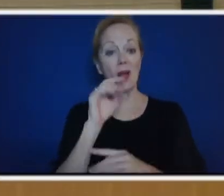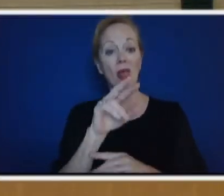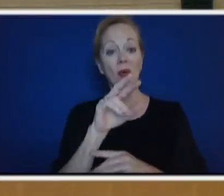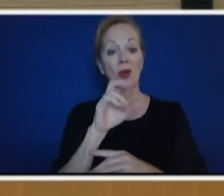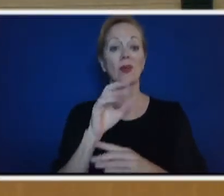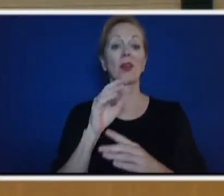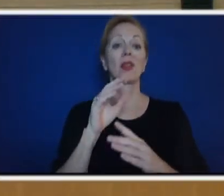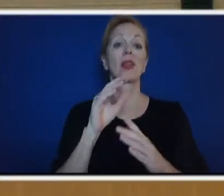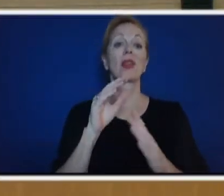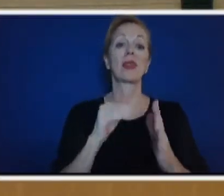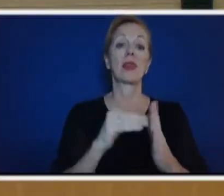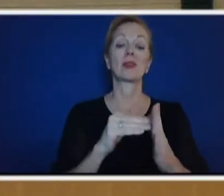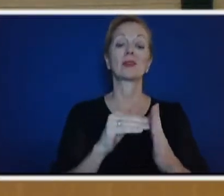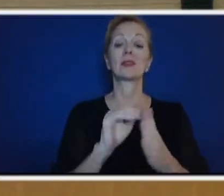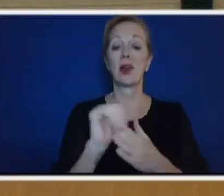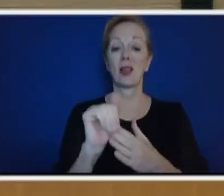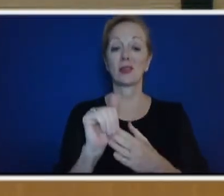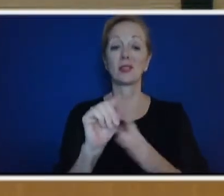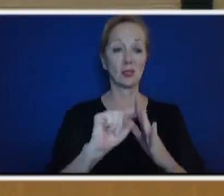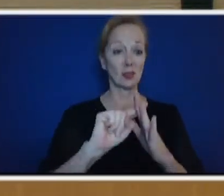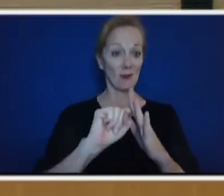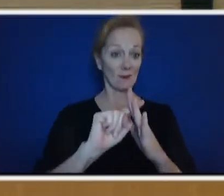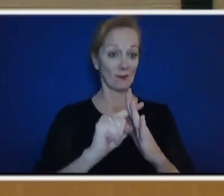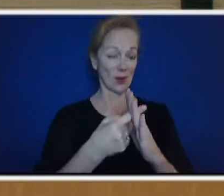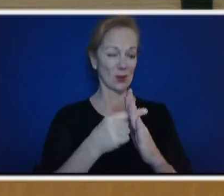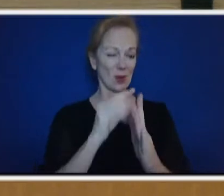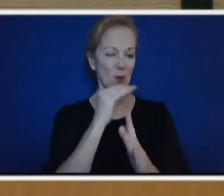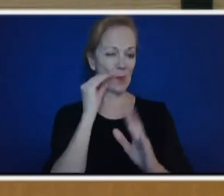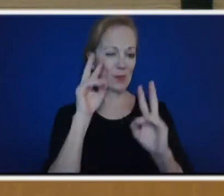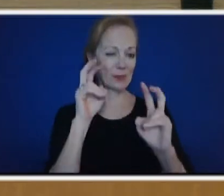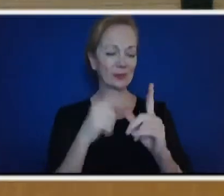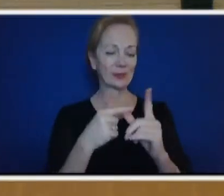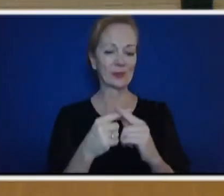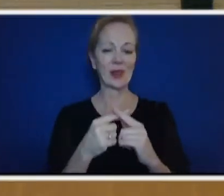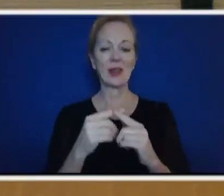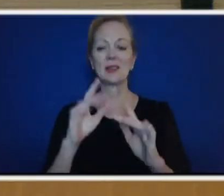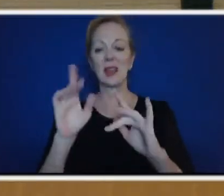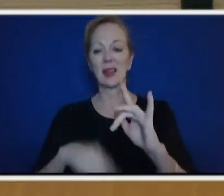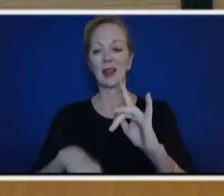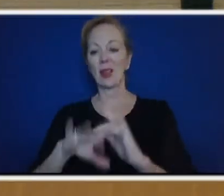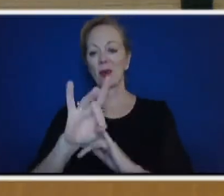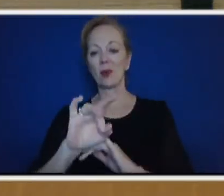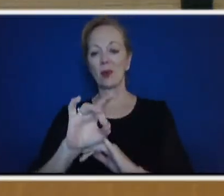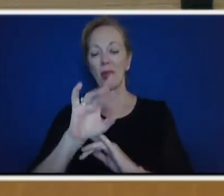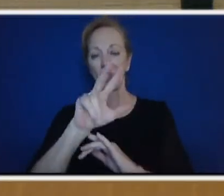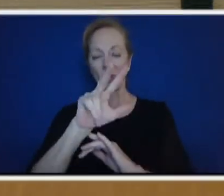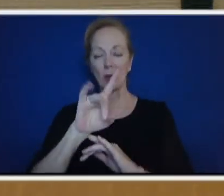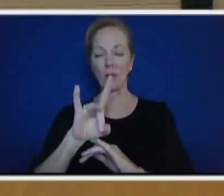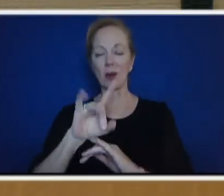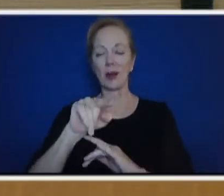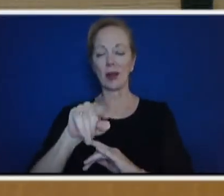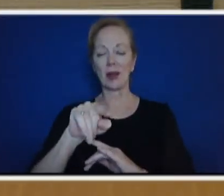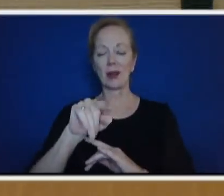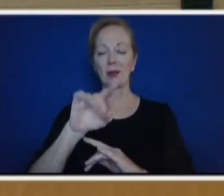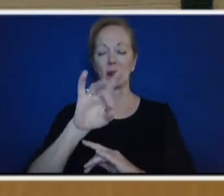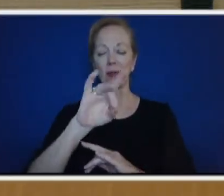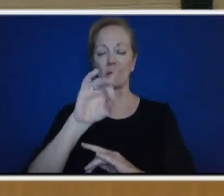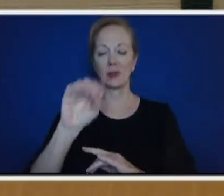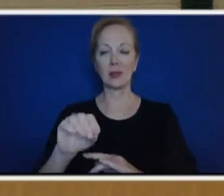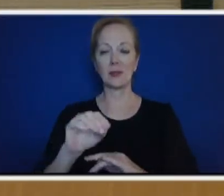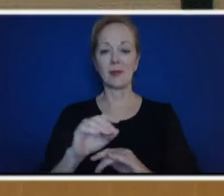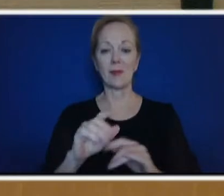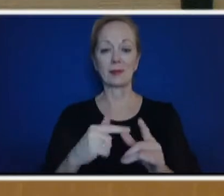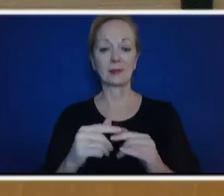now. Affordable housing is sorely lacking. Only 3.8% of our houses now available in the market are